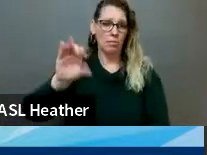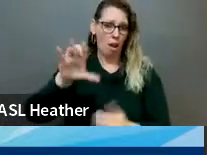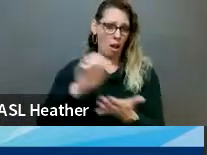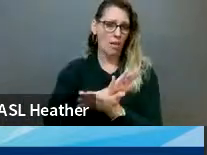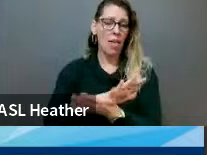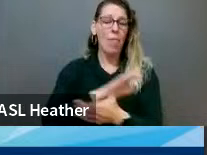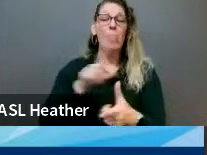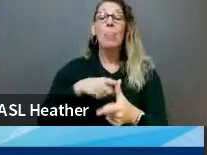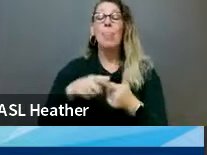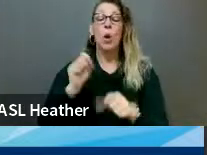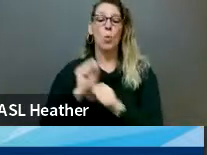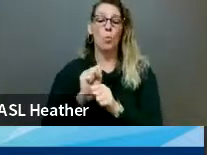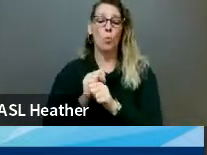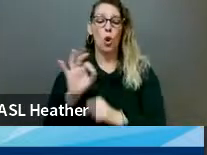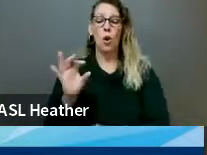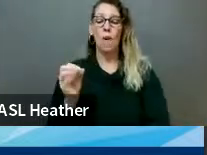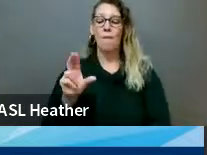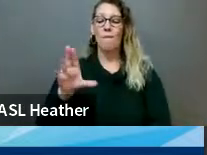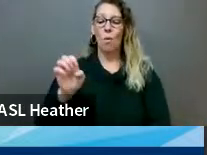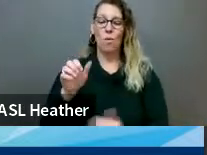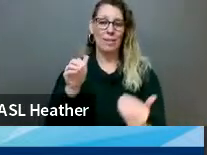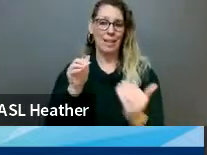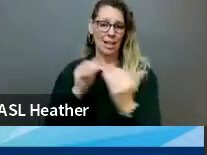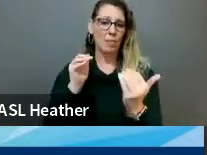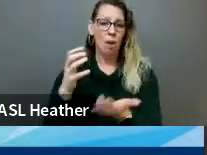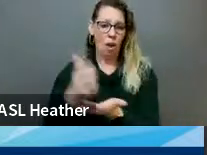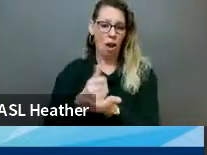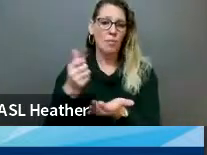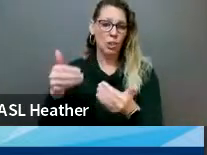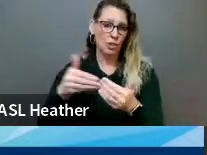workforce equity and economic opportunity.